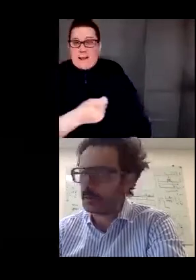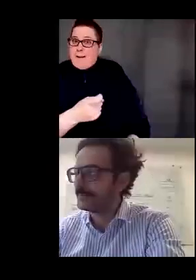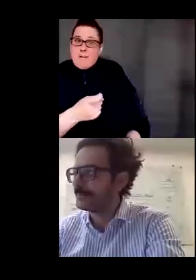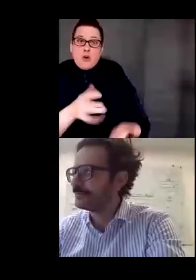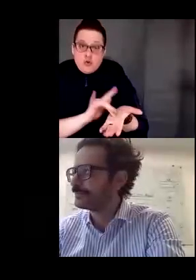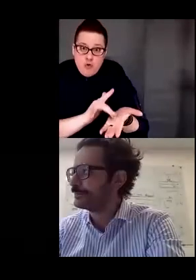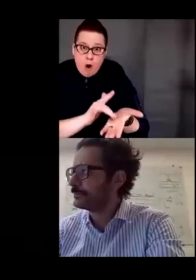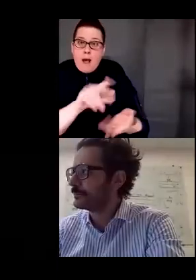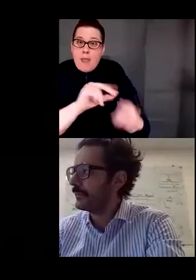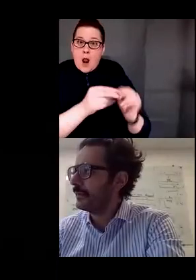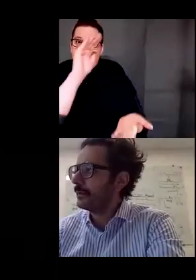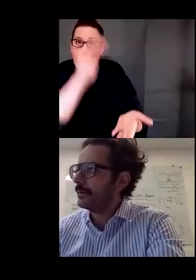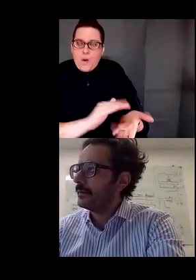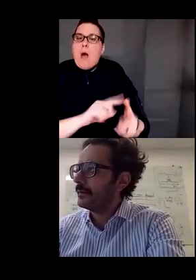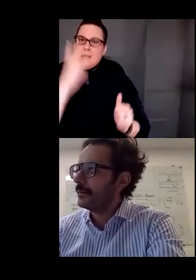drug.